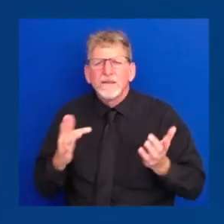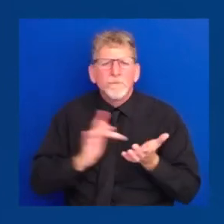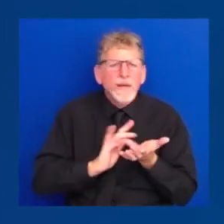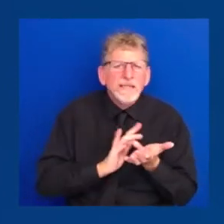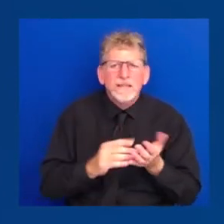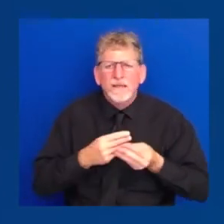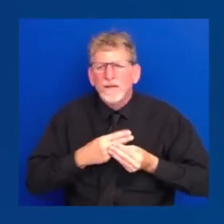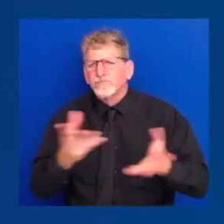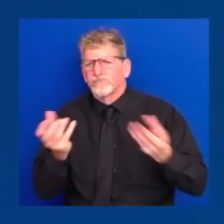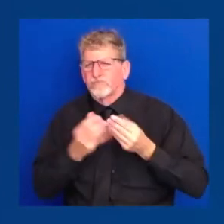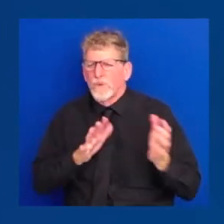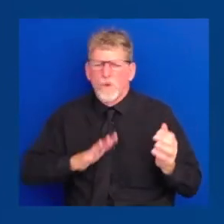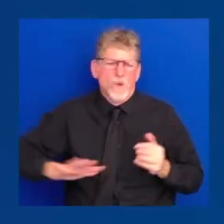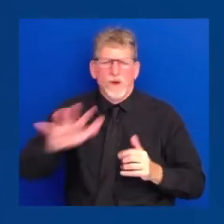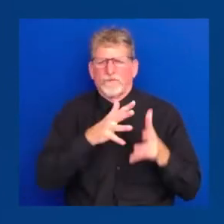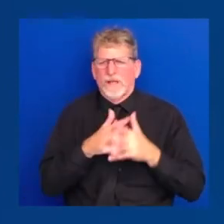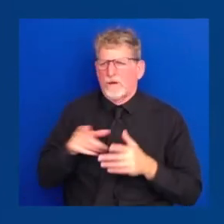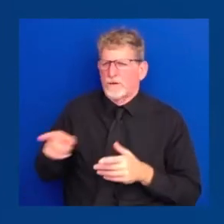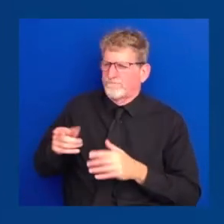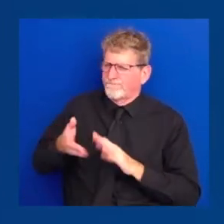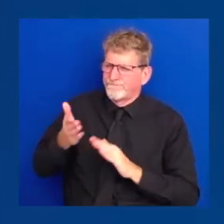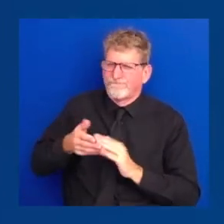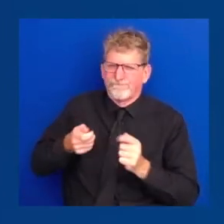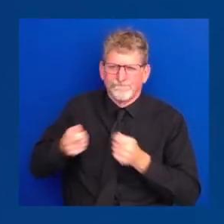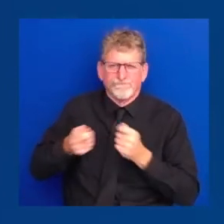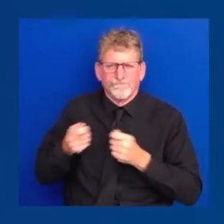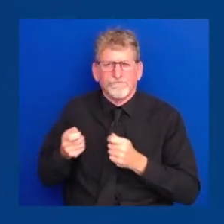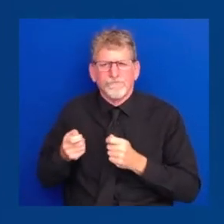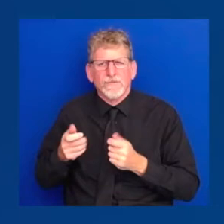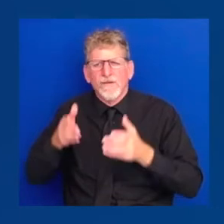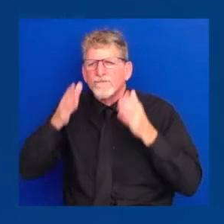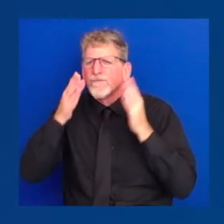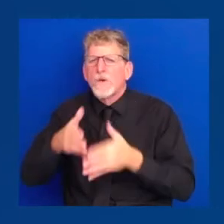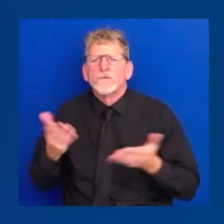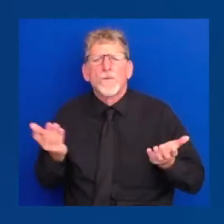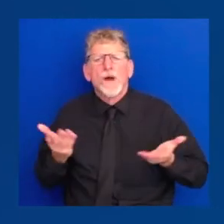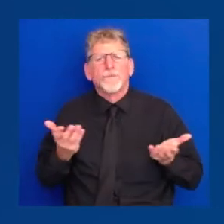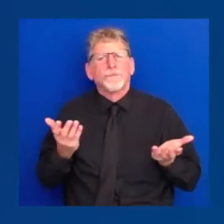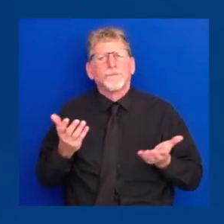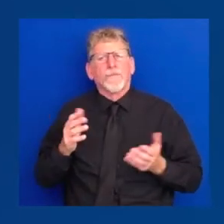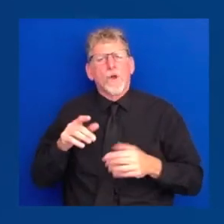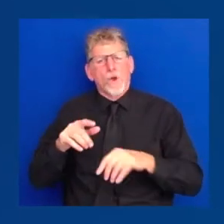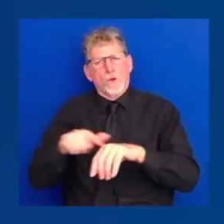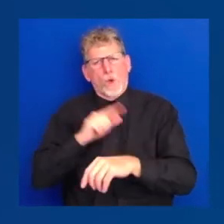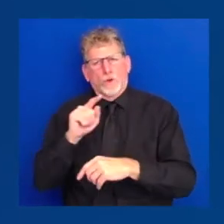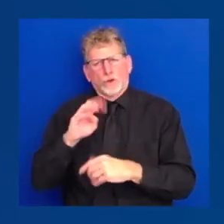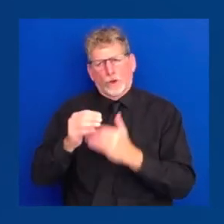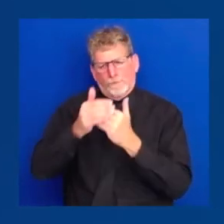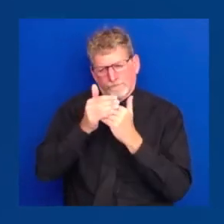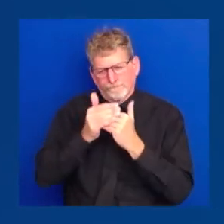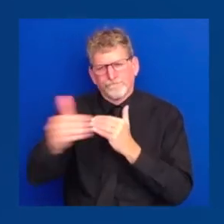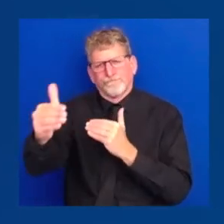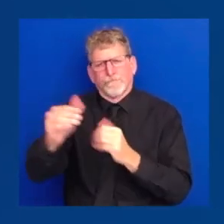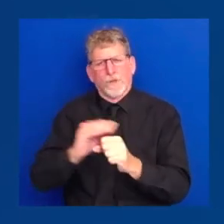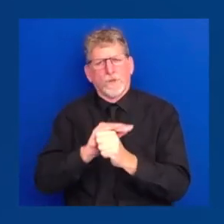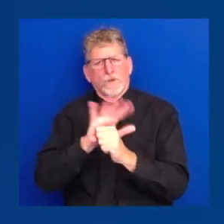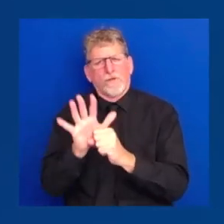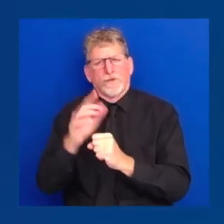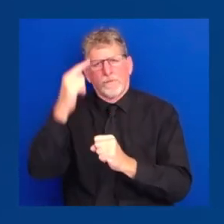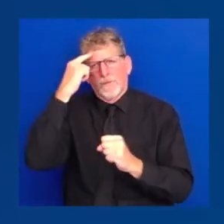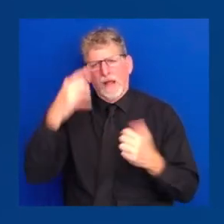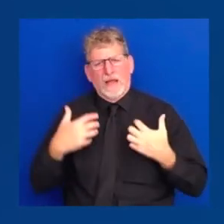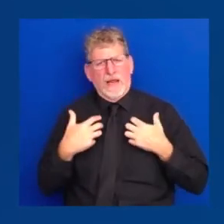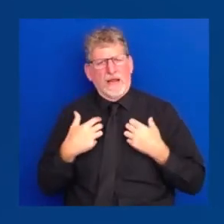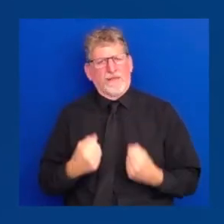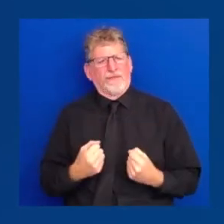long-term impacts of COVID, as he discussed today, like long COVID, mental health challenges, and the tragedy of losing someone they love.